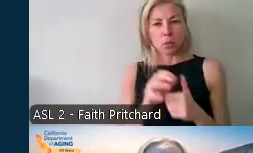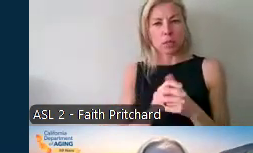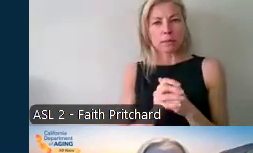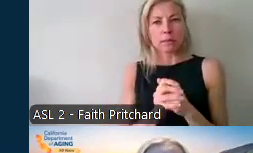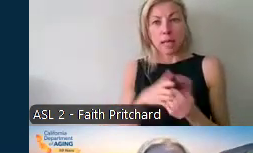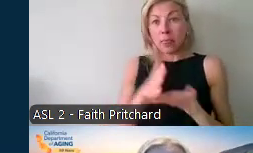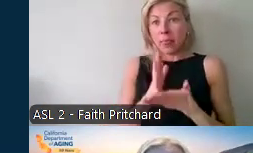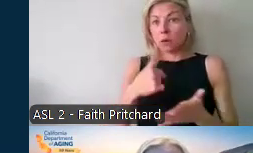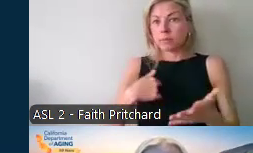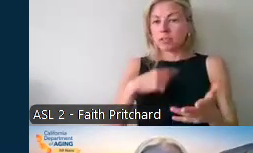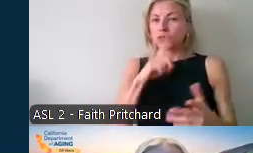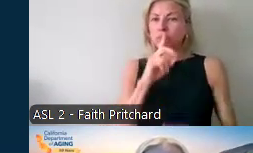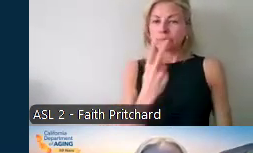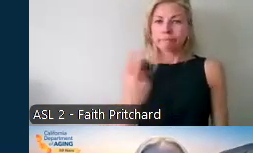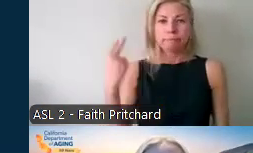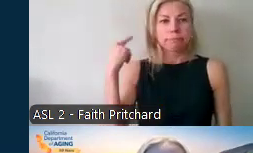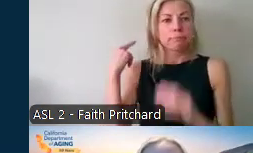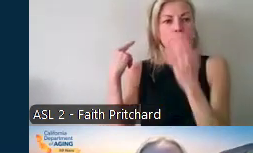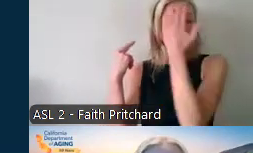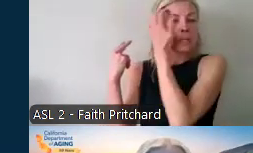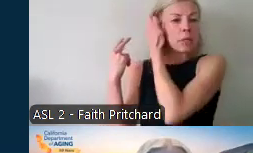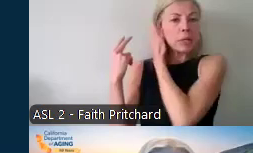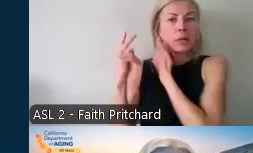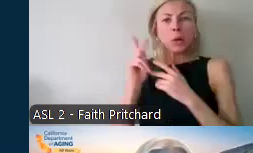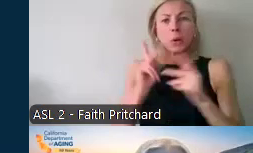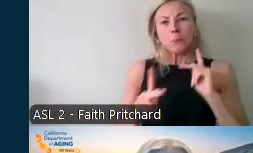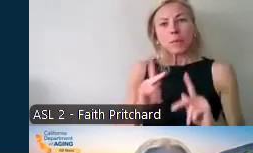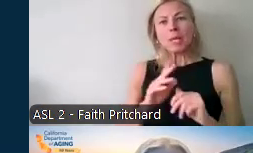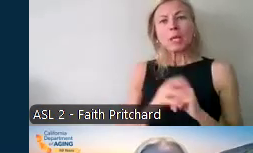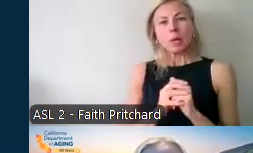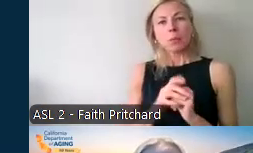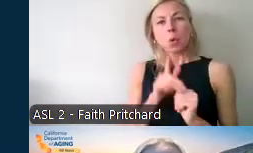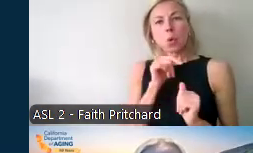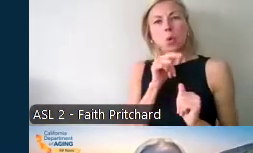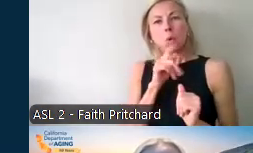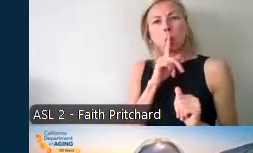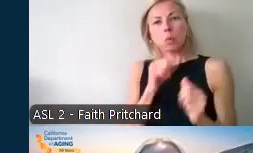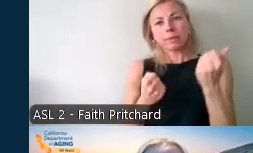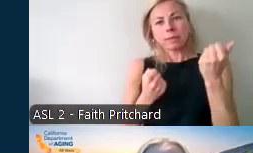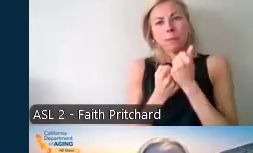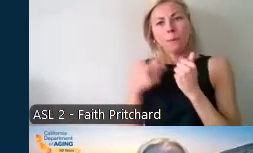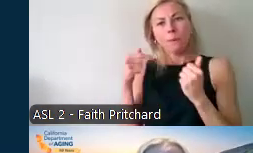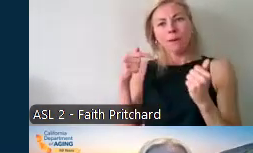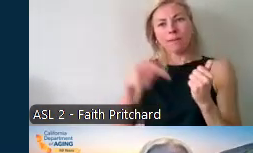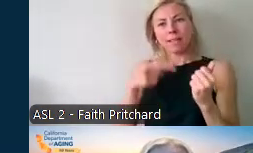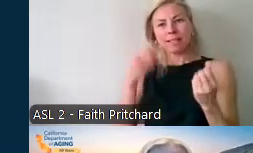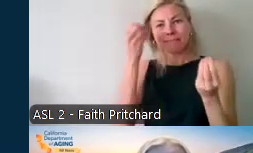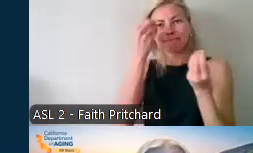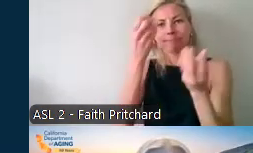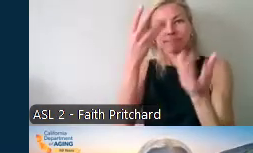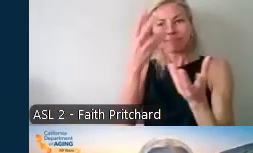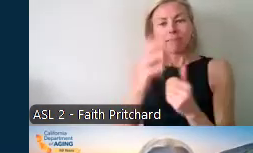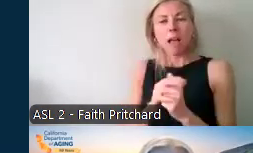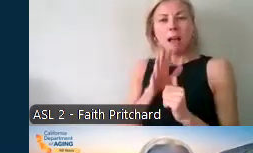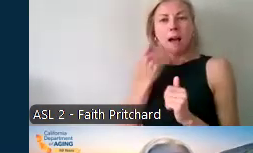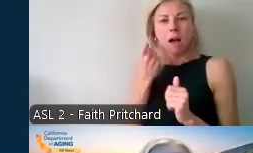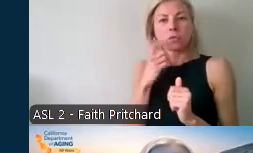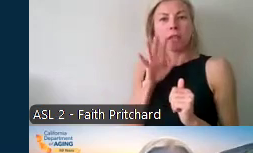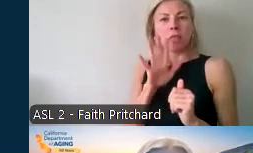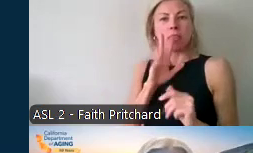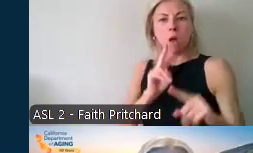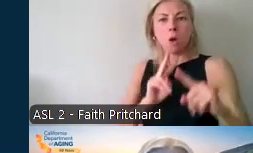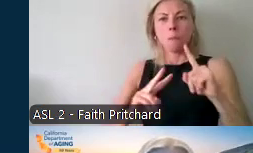me to reflect on the people behind some of these data points and really understand from their perspective challenges that they